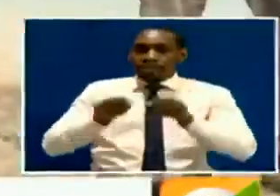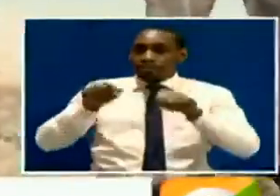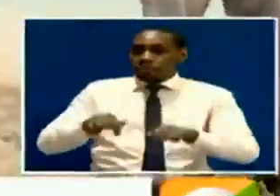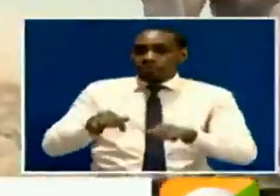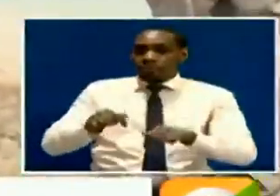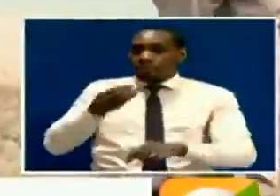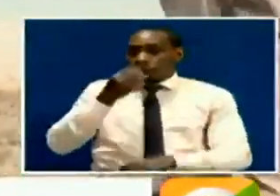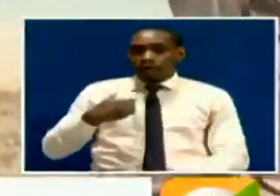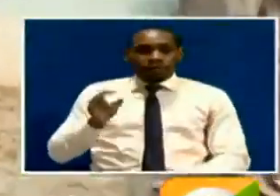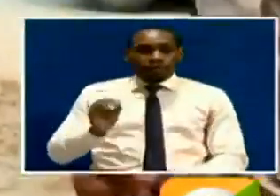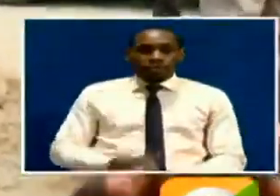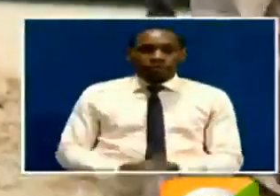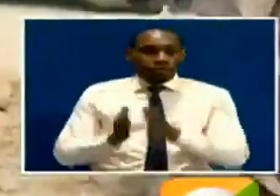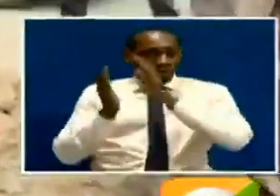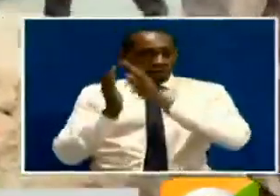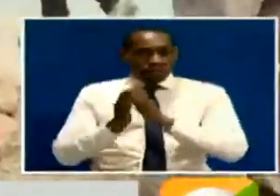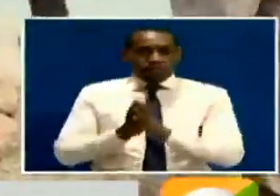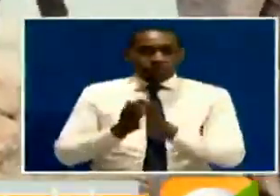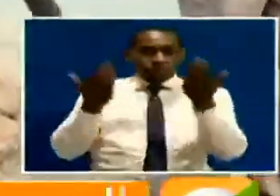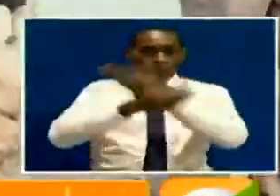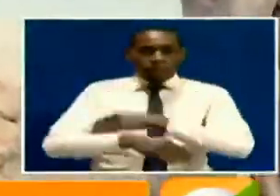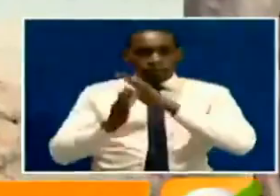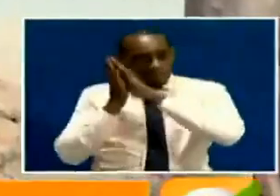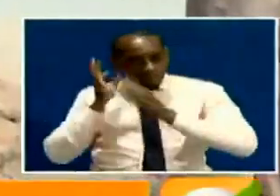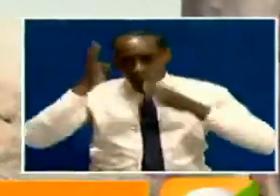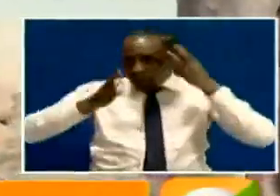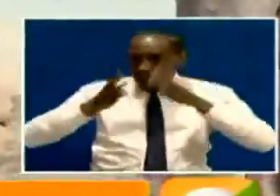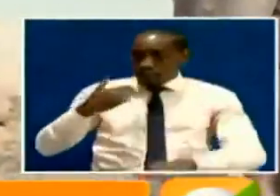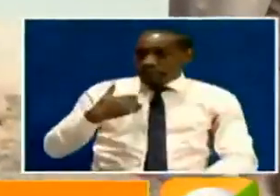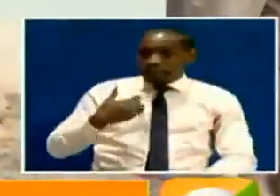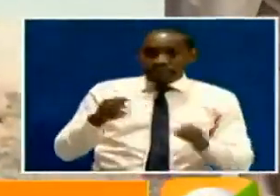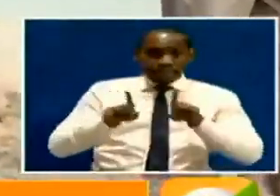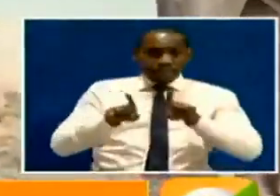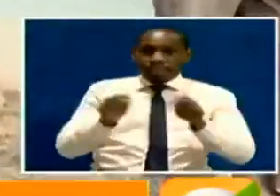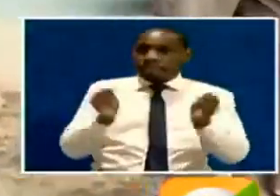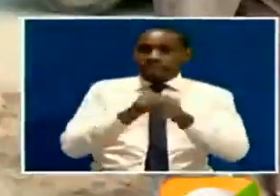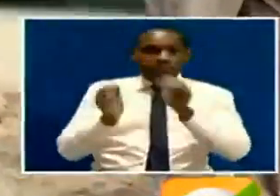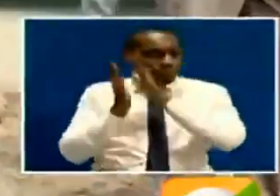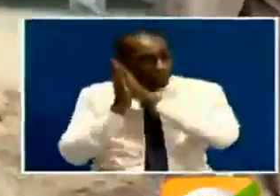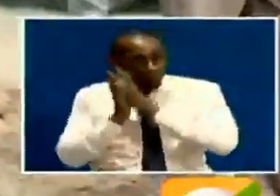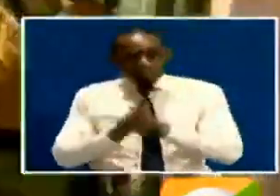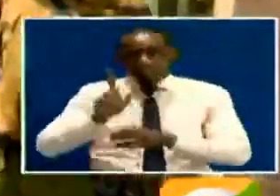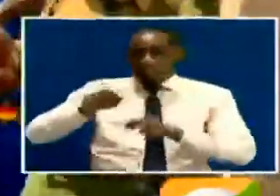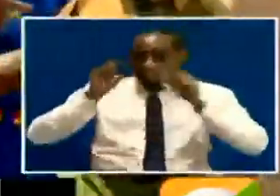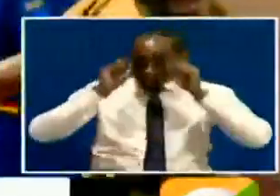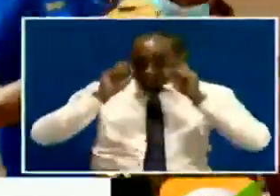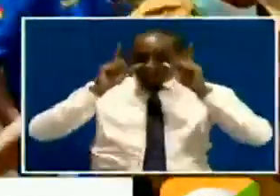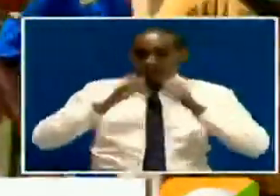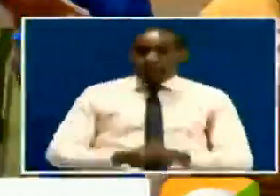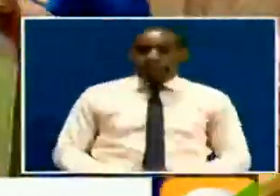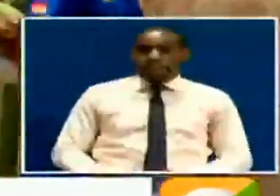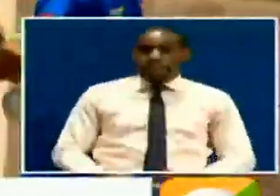tukule nini. Usiku tunalala tukiwa na wasiwasi mingi sana. Unapata hata tuwezi lala, lazima tulale tukiwa macho.